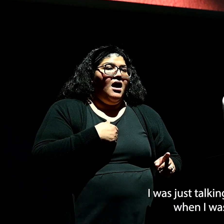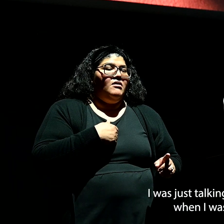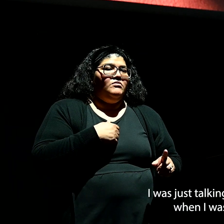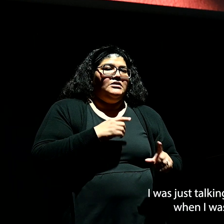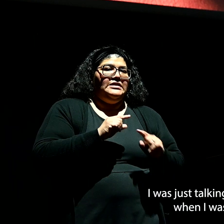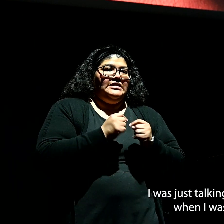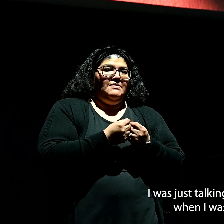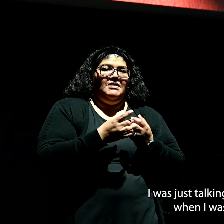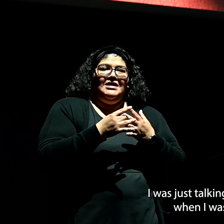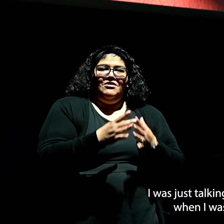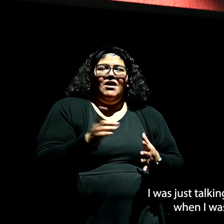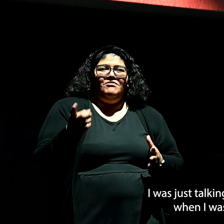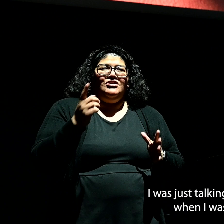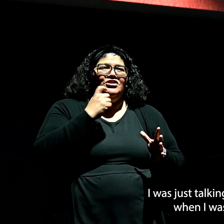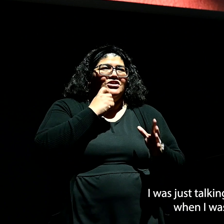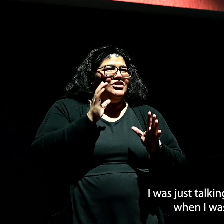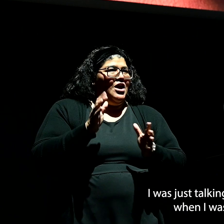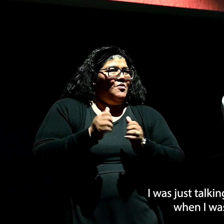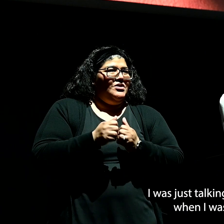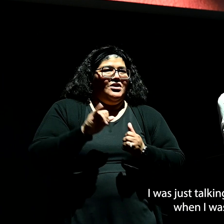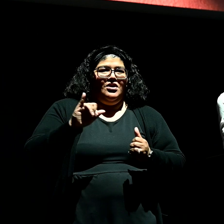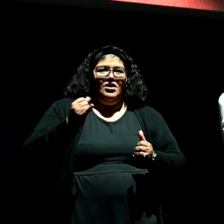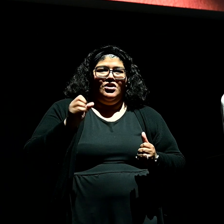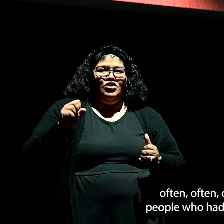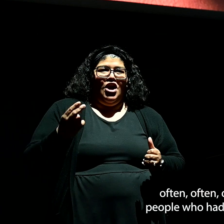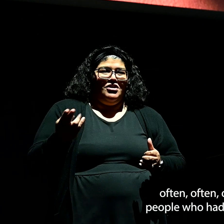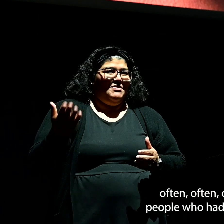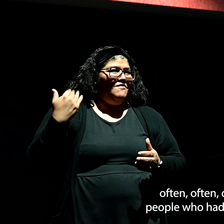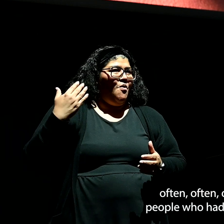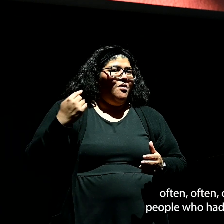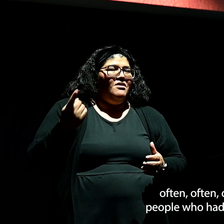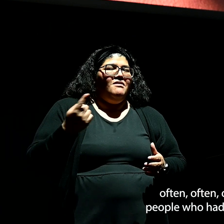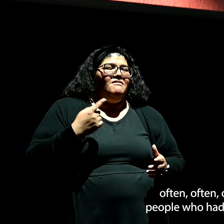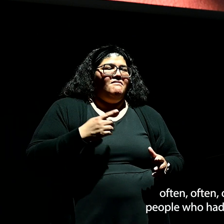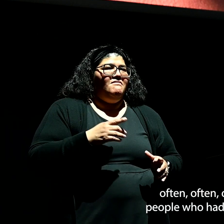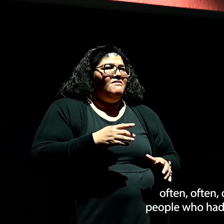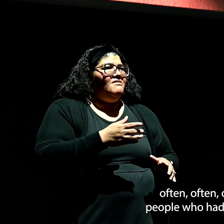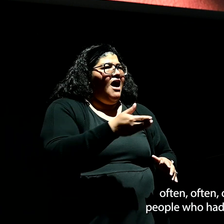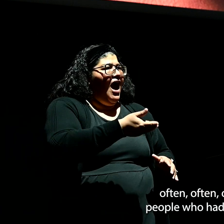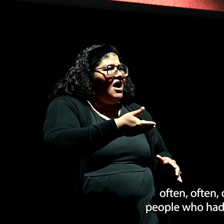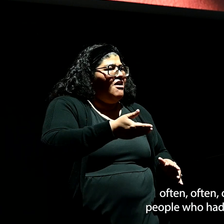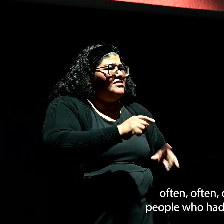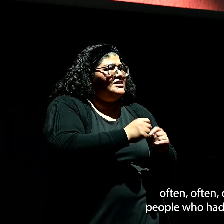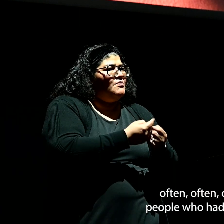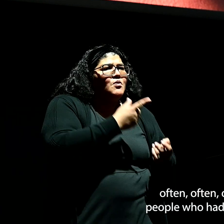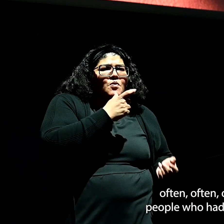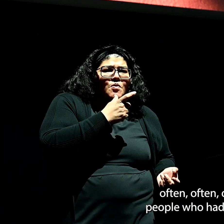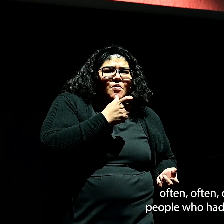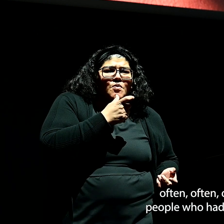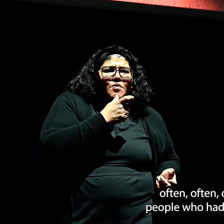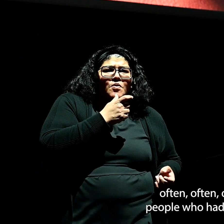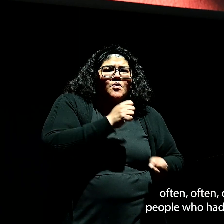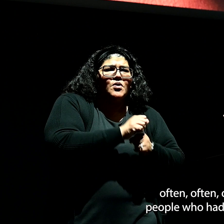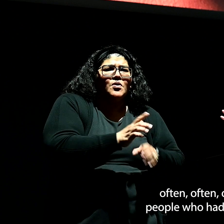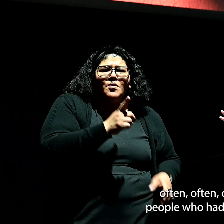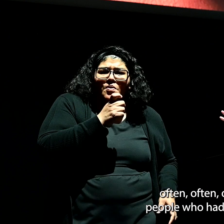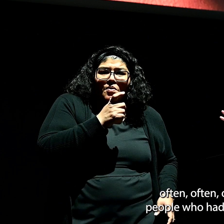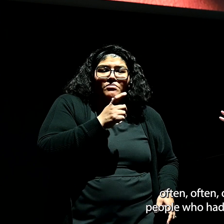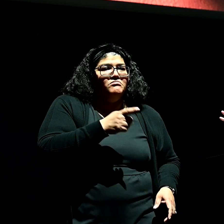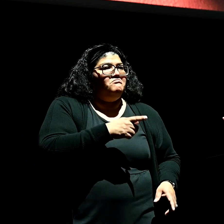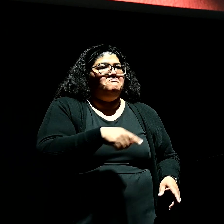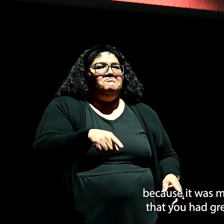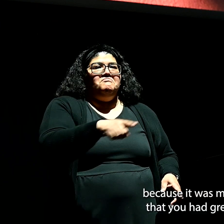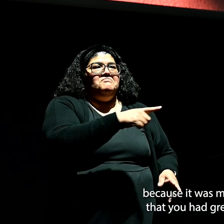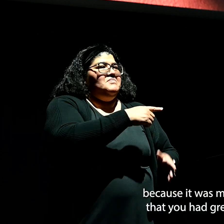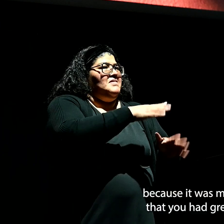was just talking to Josh about this, when I was hiring team, often I would hire people who had not worked for